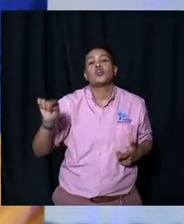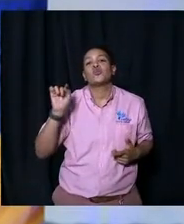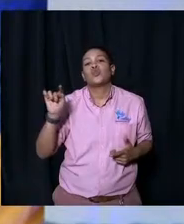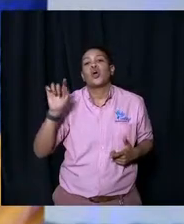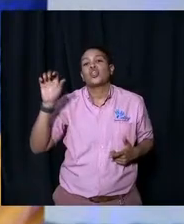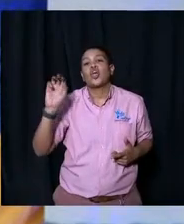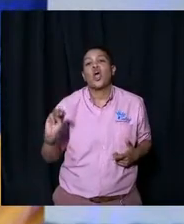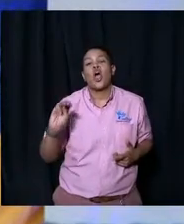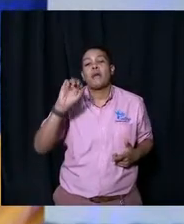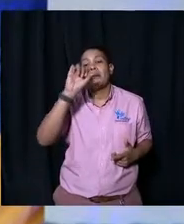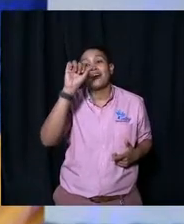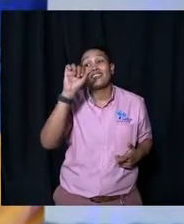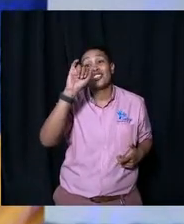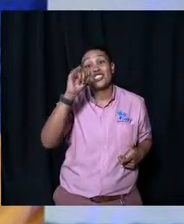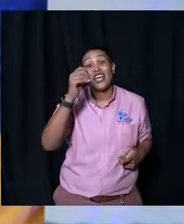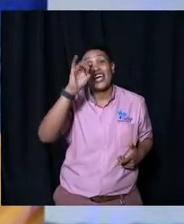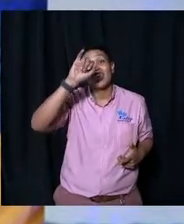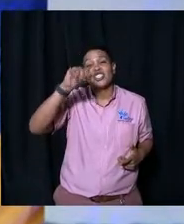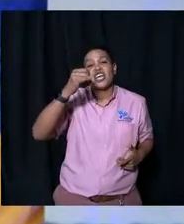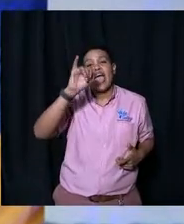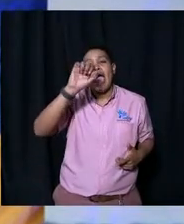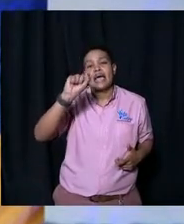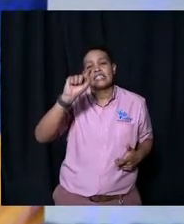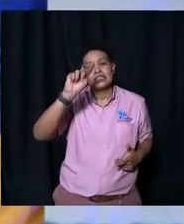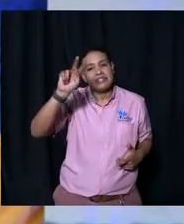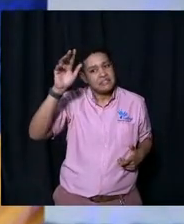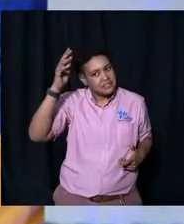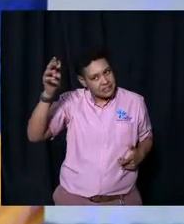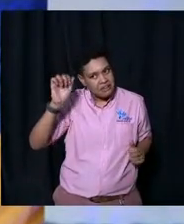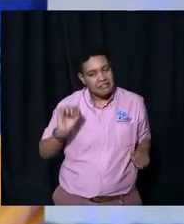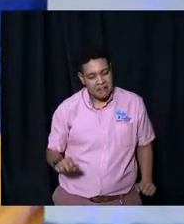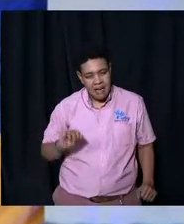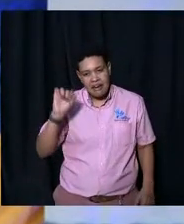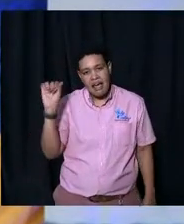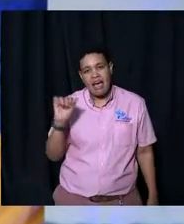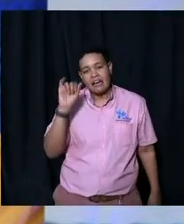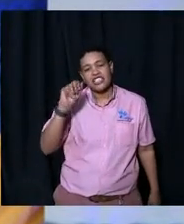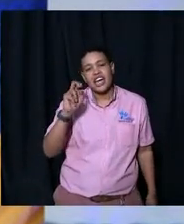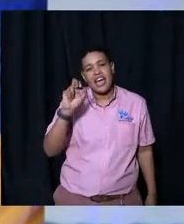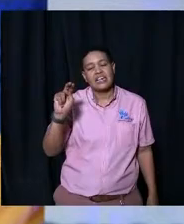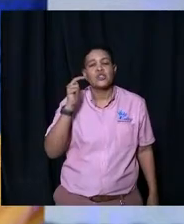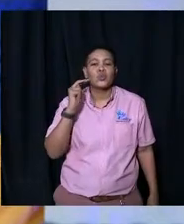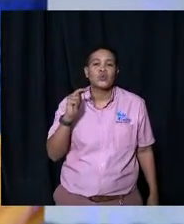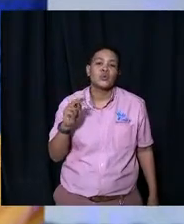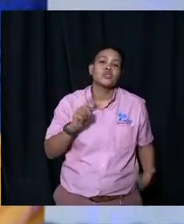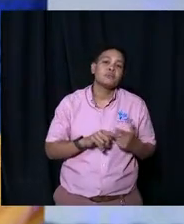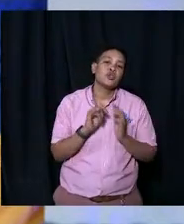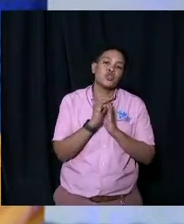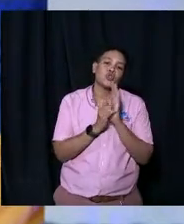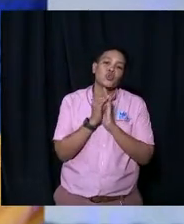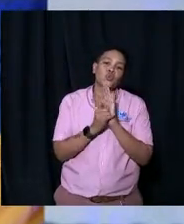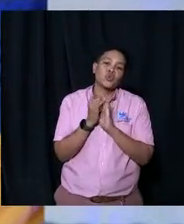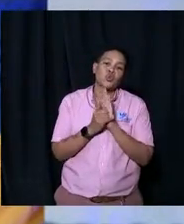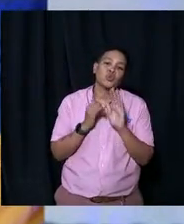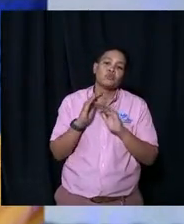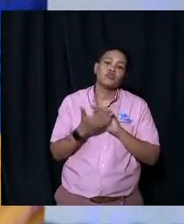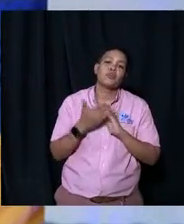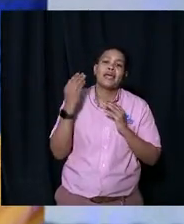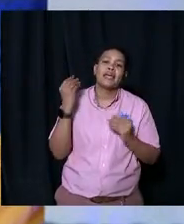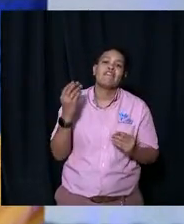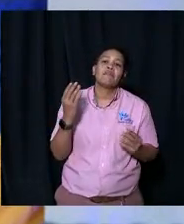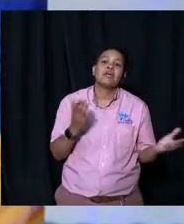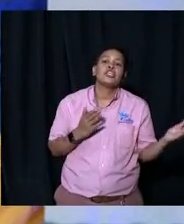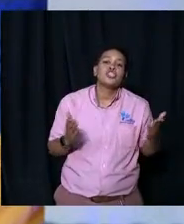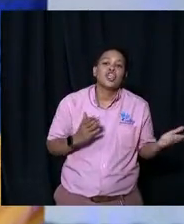megjc_.com and the Jamaica Information Services platforms at JIS News and on the YouTube channel, Jamaica Information